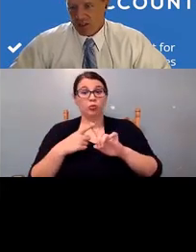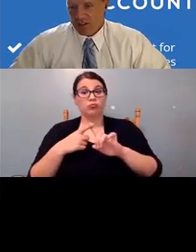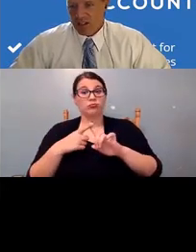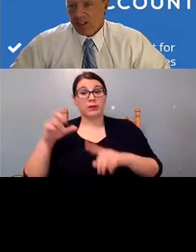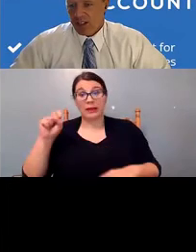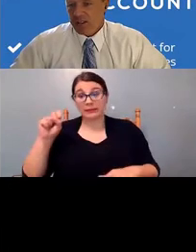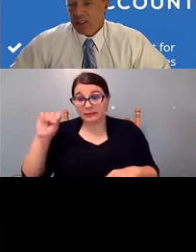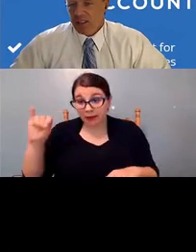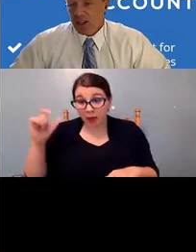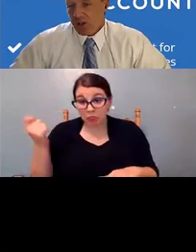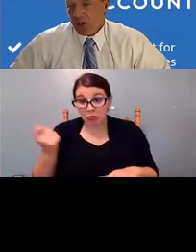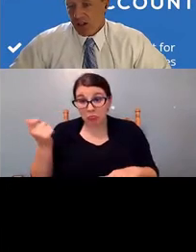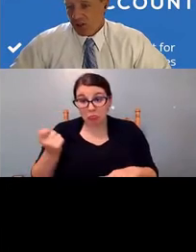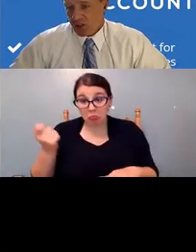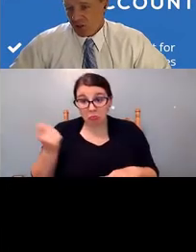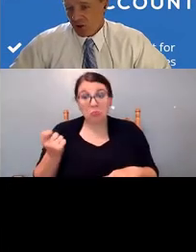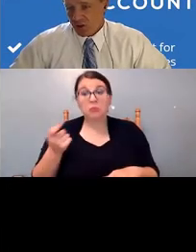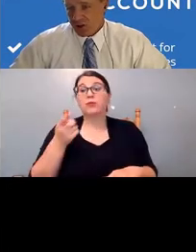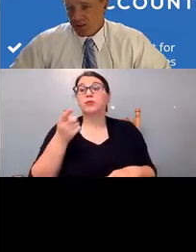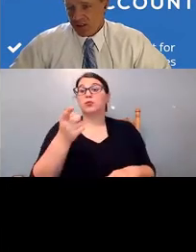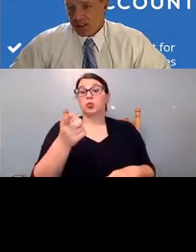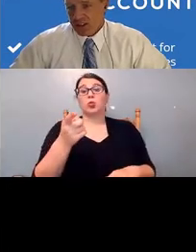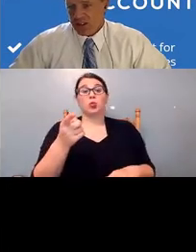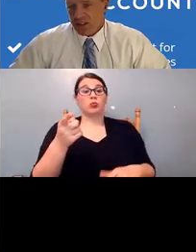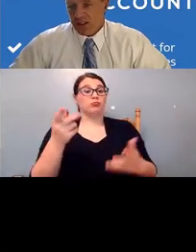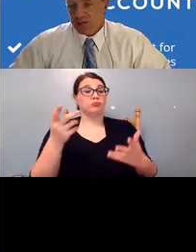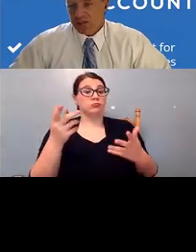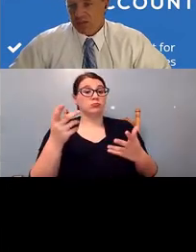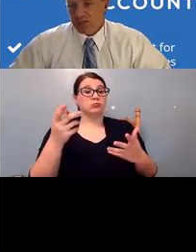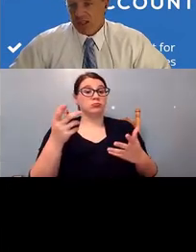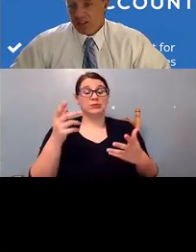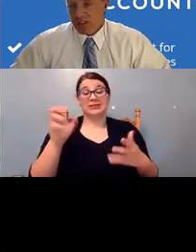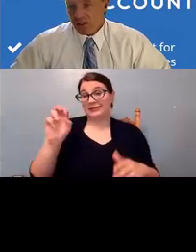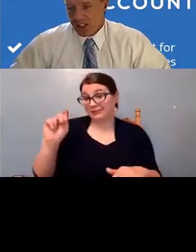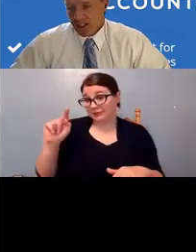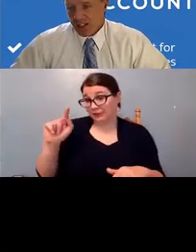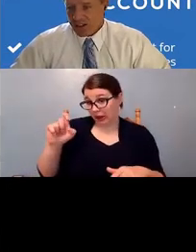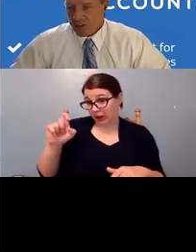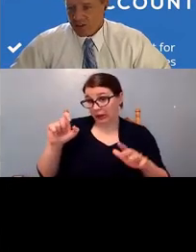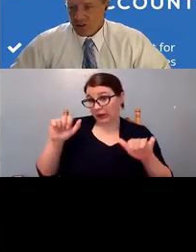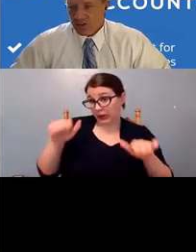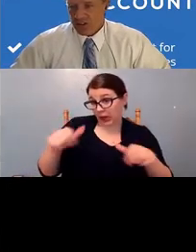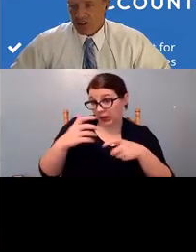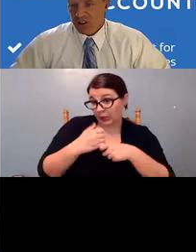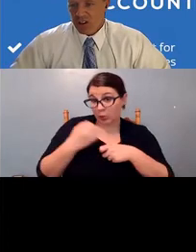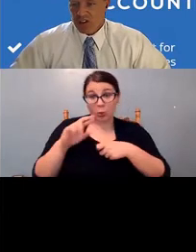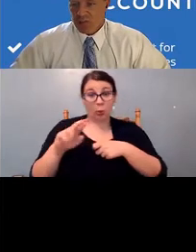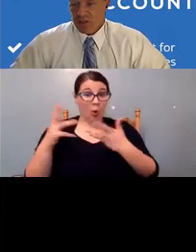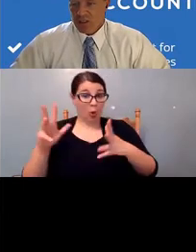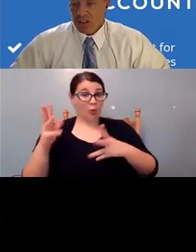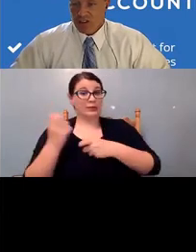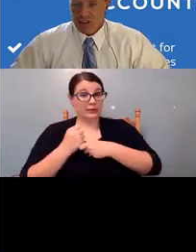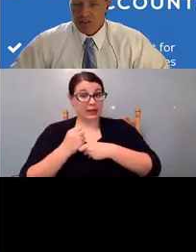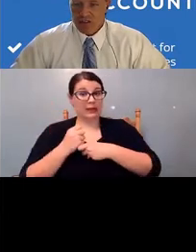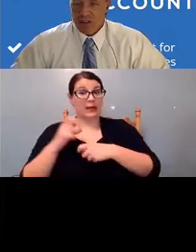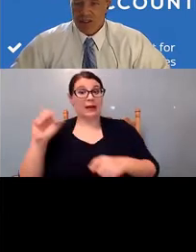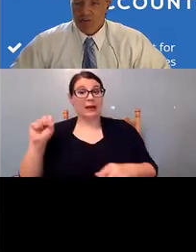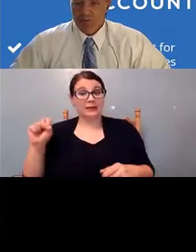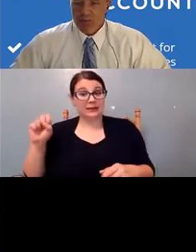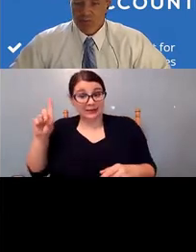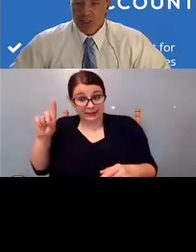or SSI. I'm entitled to or receiving SSDI, or Social Security Disability